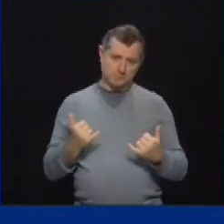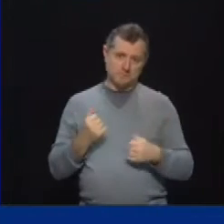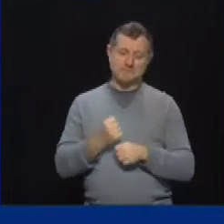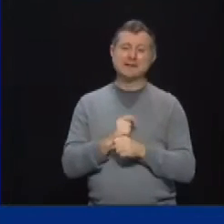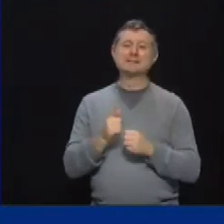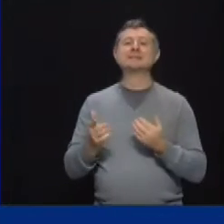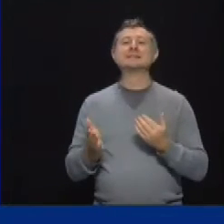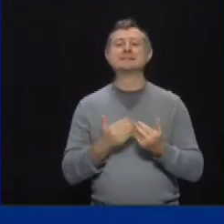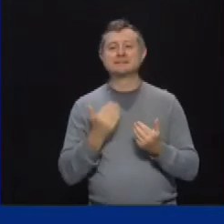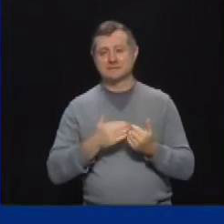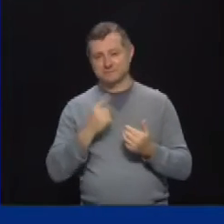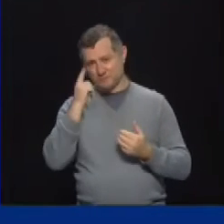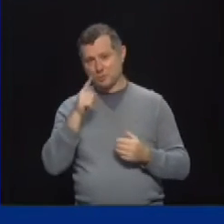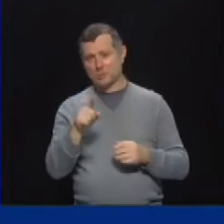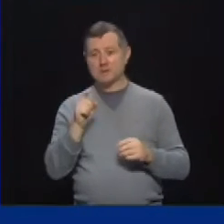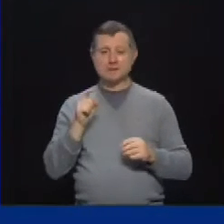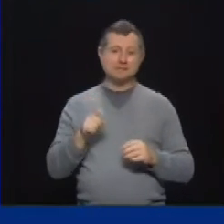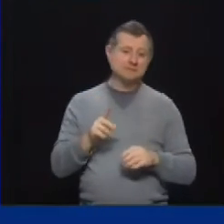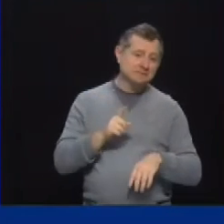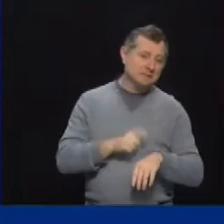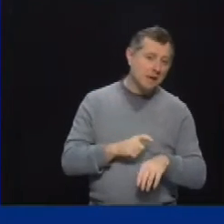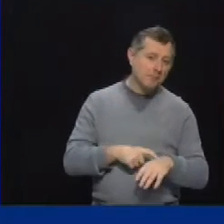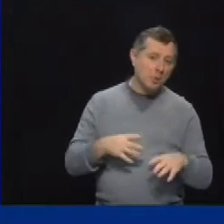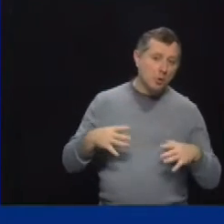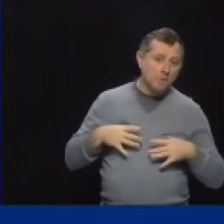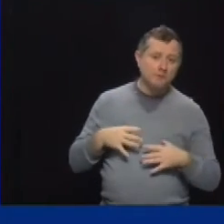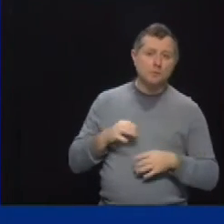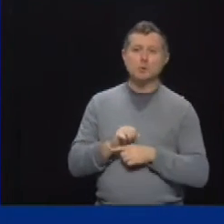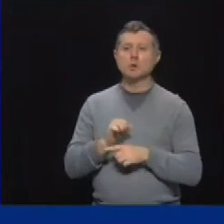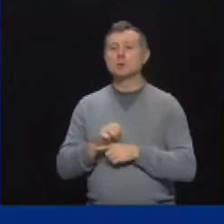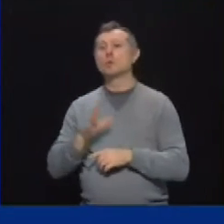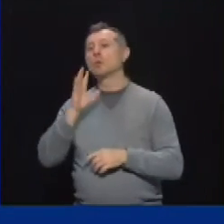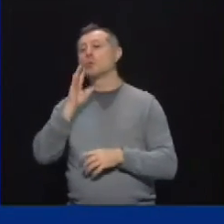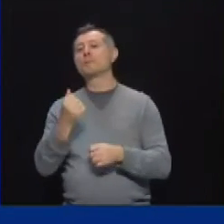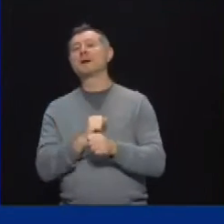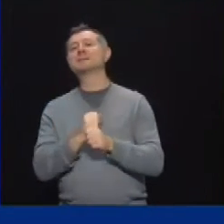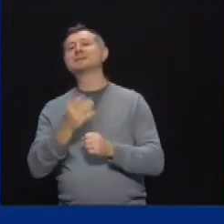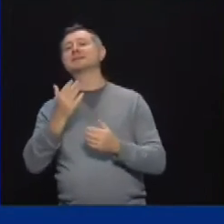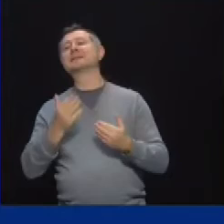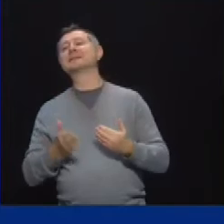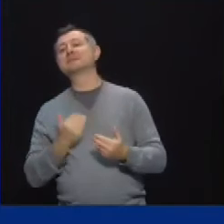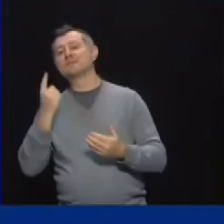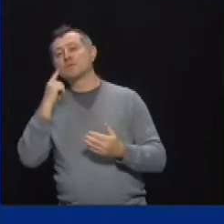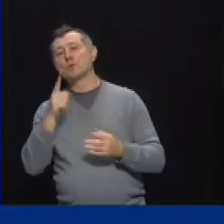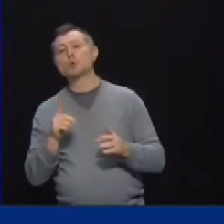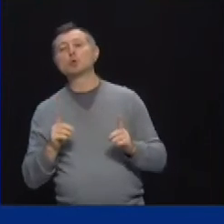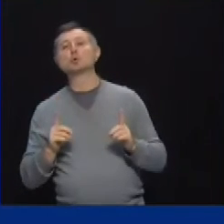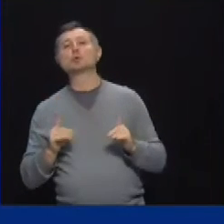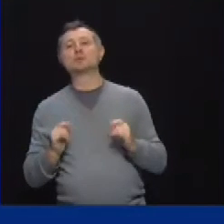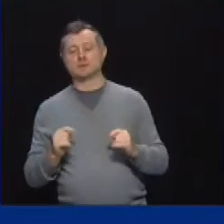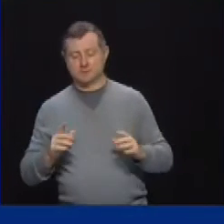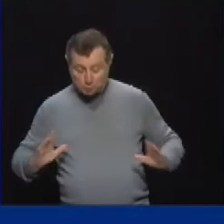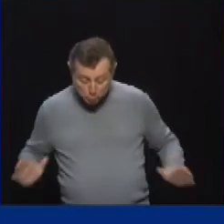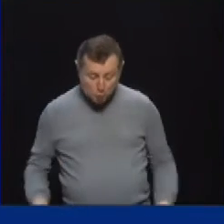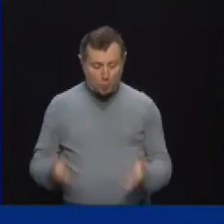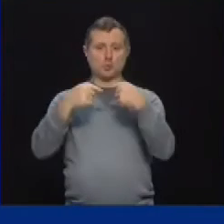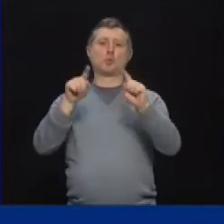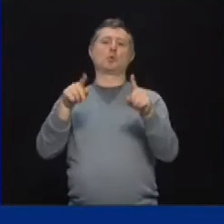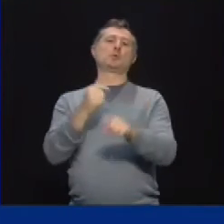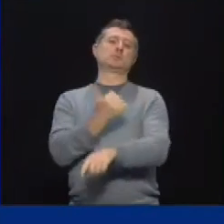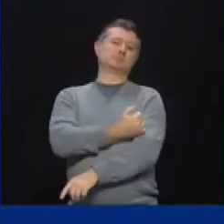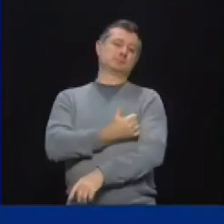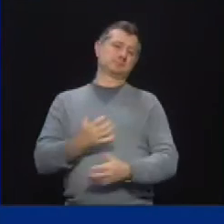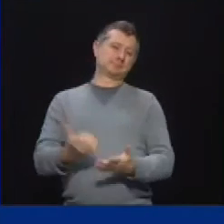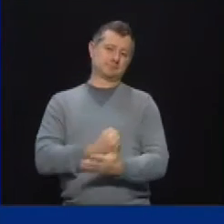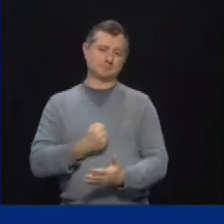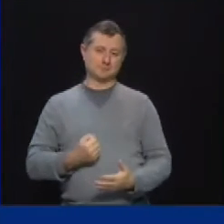need some time off work to take your child, that we'll make it easy for you. Just do it. Vaccines or more, are mass vac sites coming